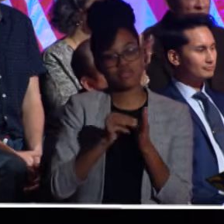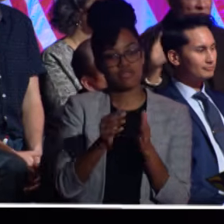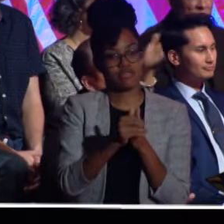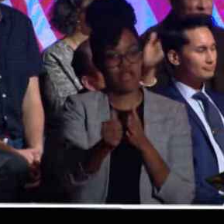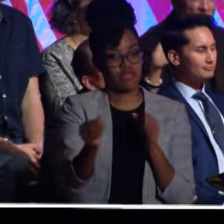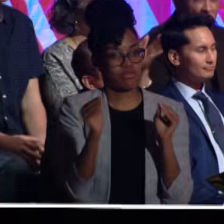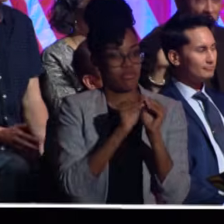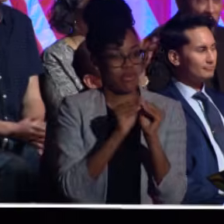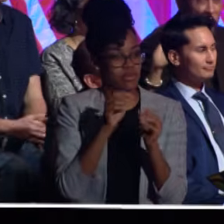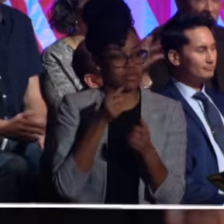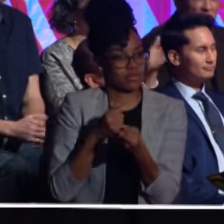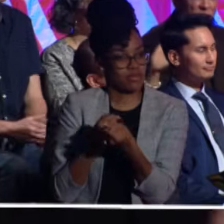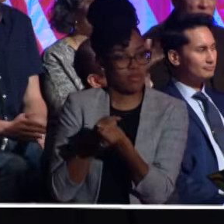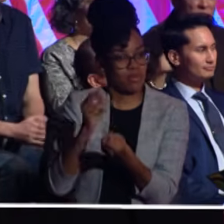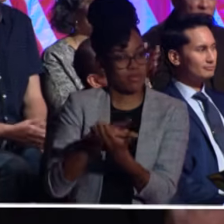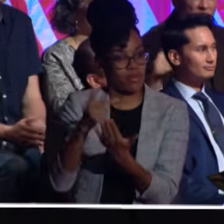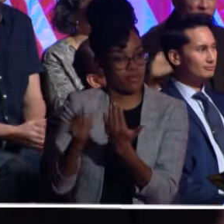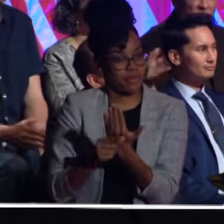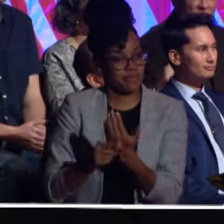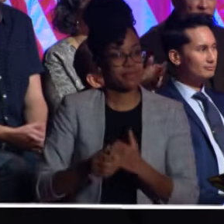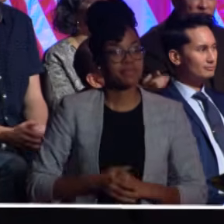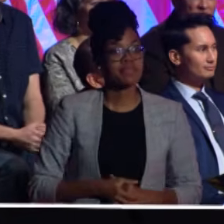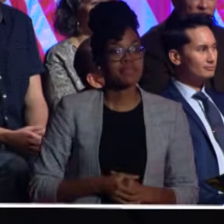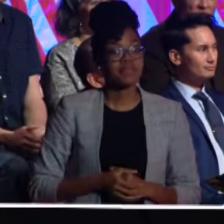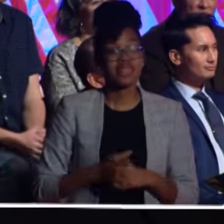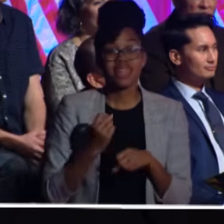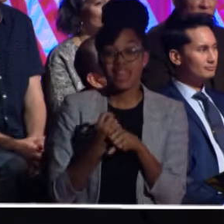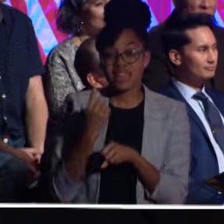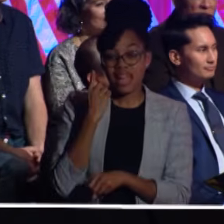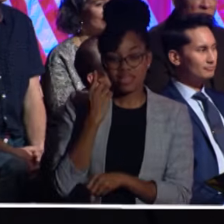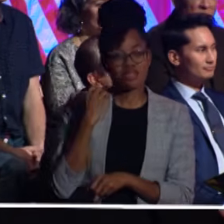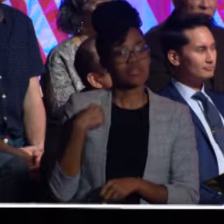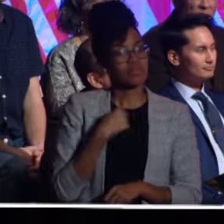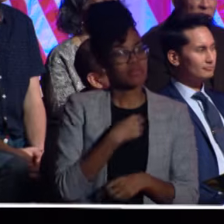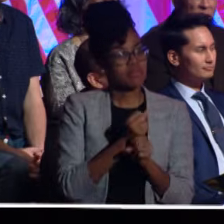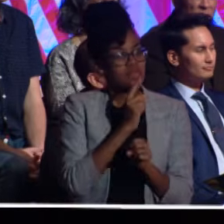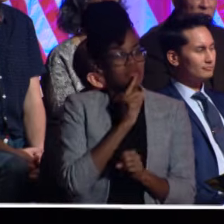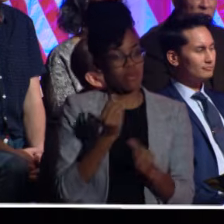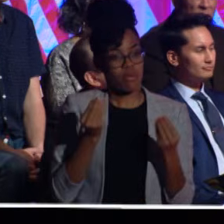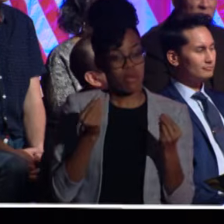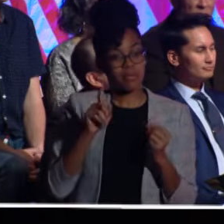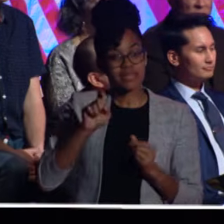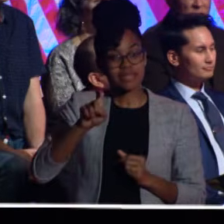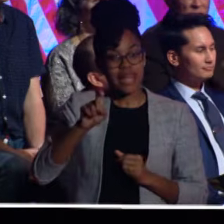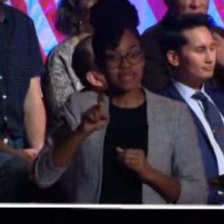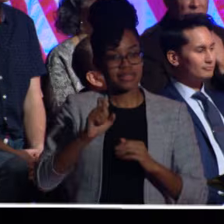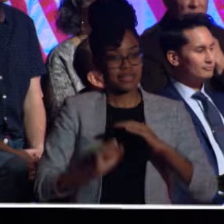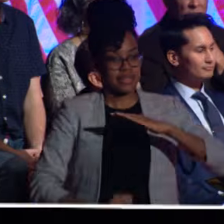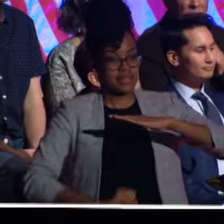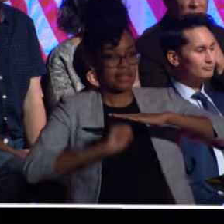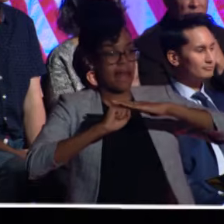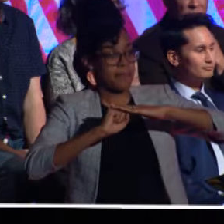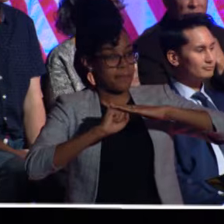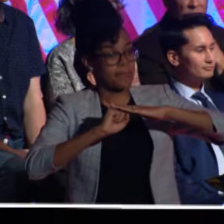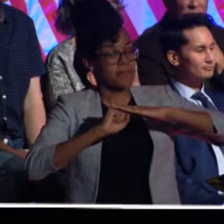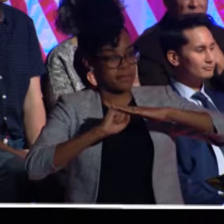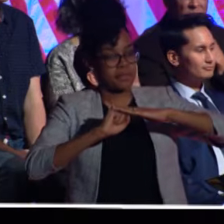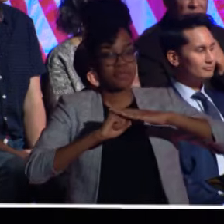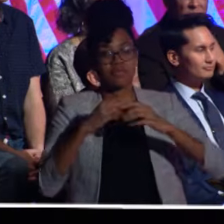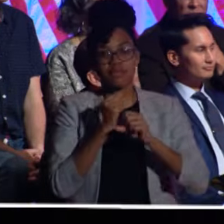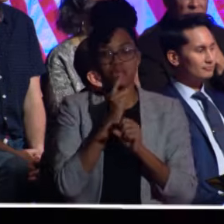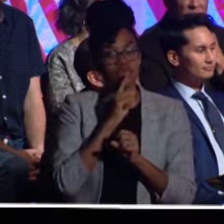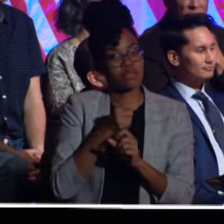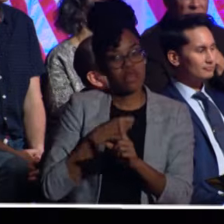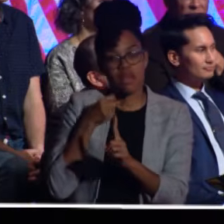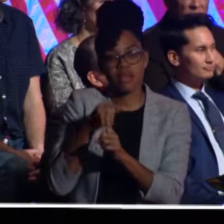And last year, for example, we put a cap on the amount property taxes can go up for eligible seniors, slashing the 10%